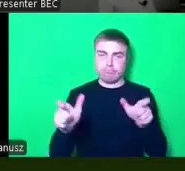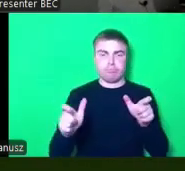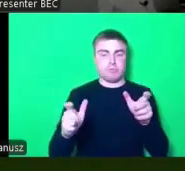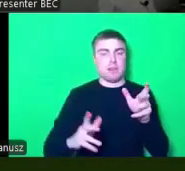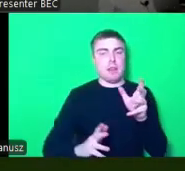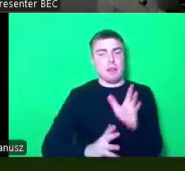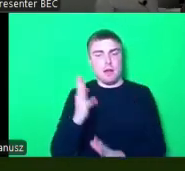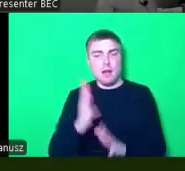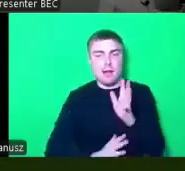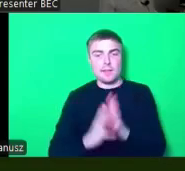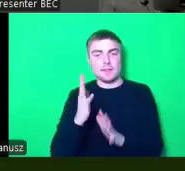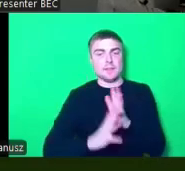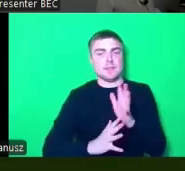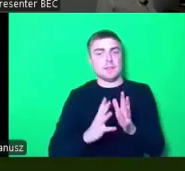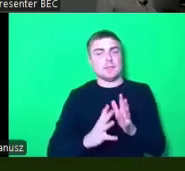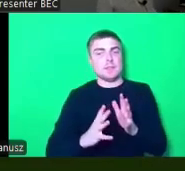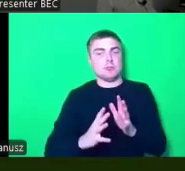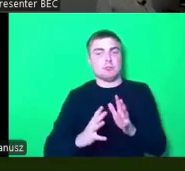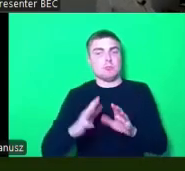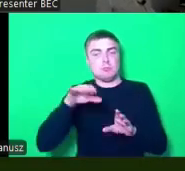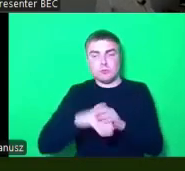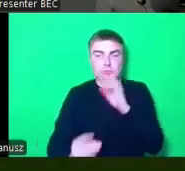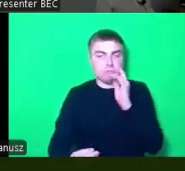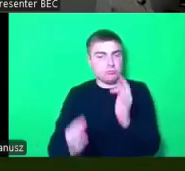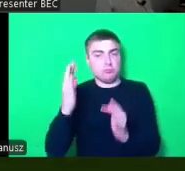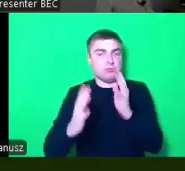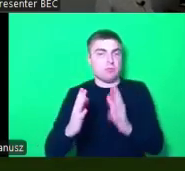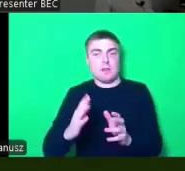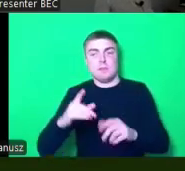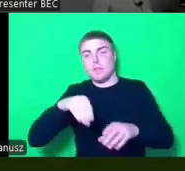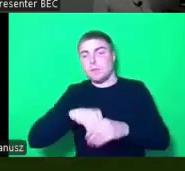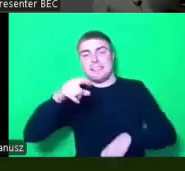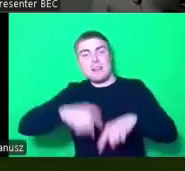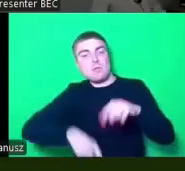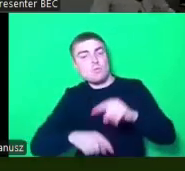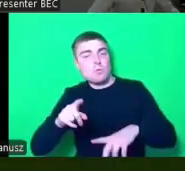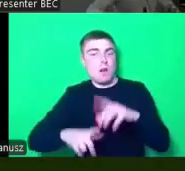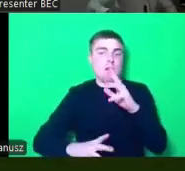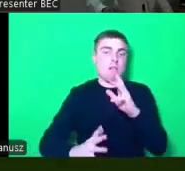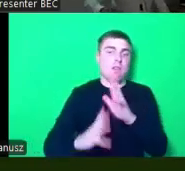nature forestry, and that is probably also dominated by native tree species, and where we keep